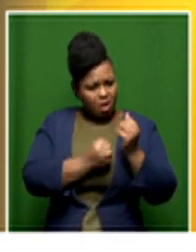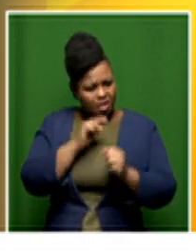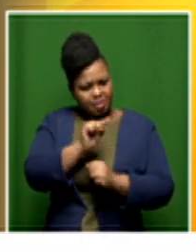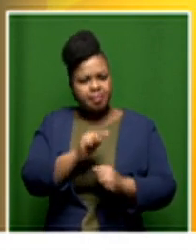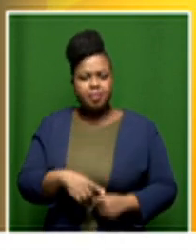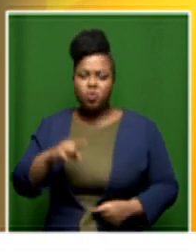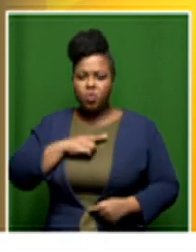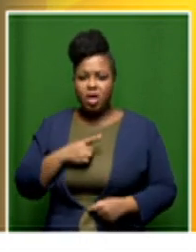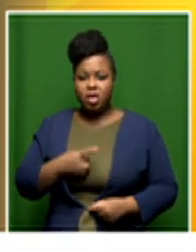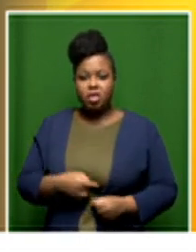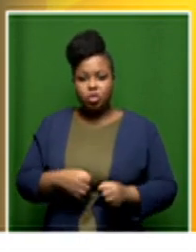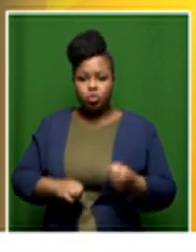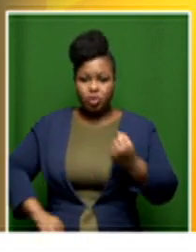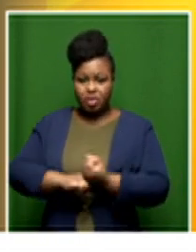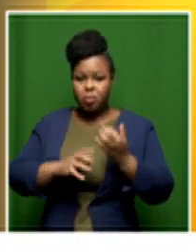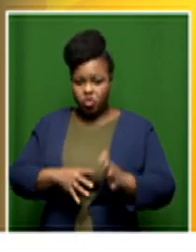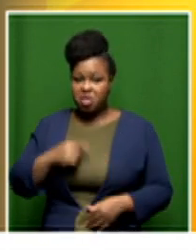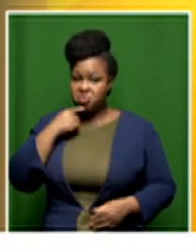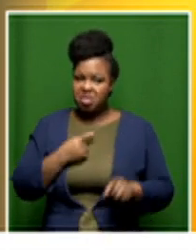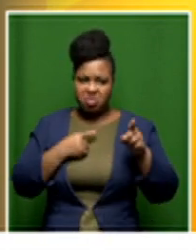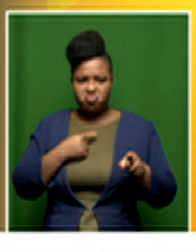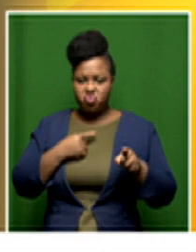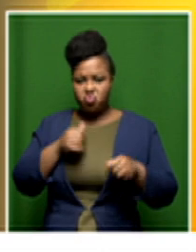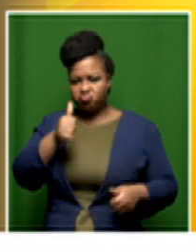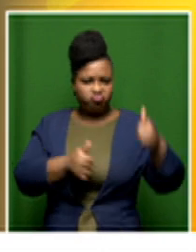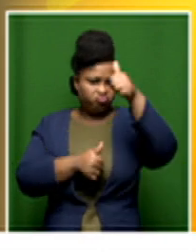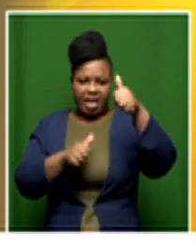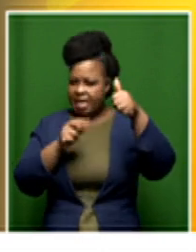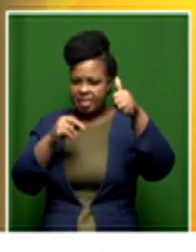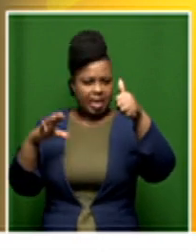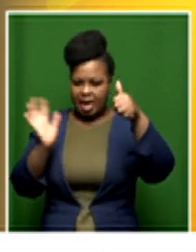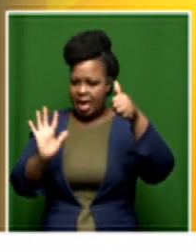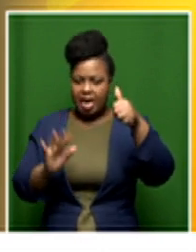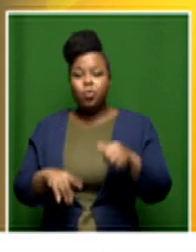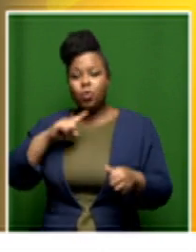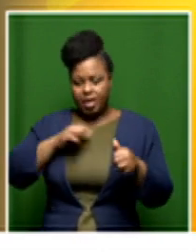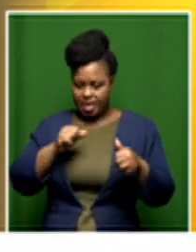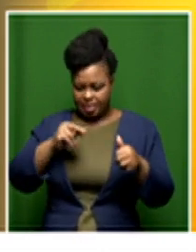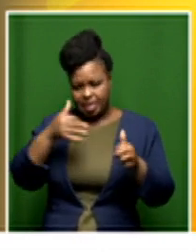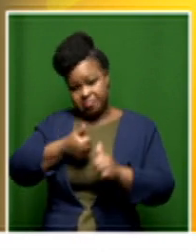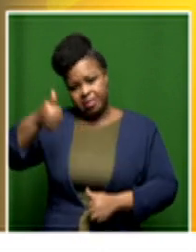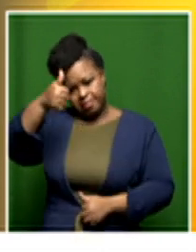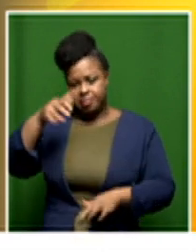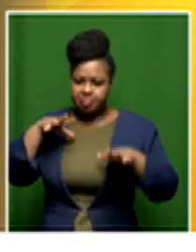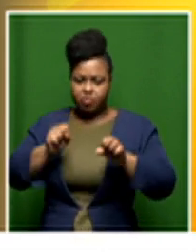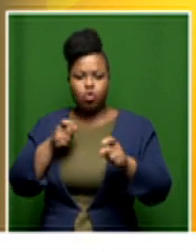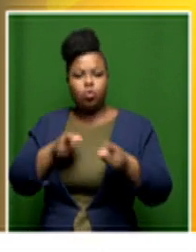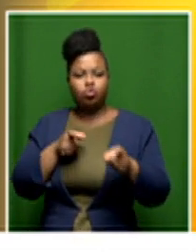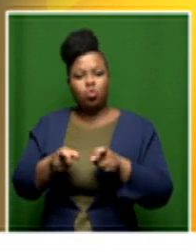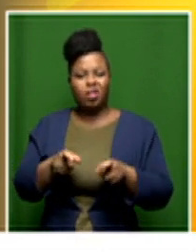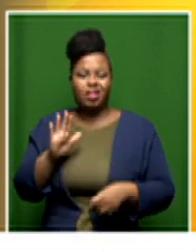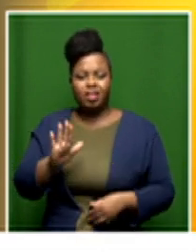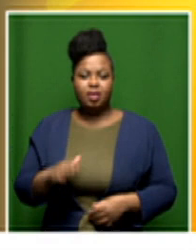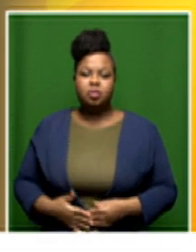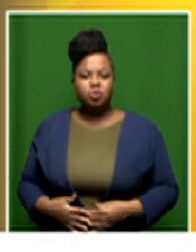strong message to his faction that you are not above the ANC. The ANC will ultimately retain that